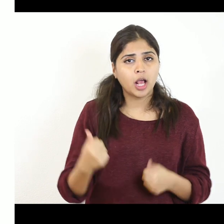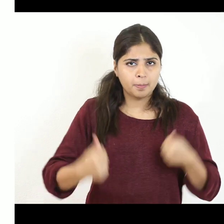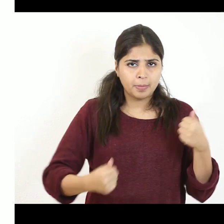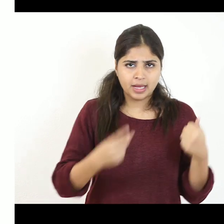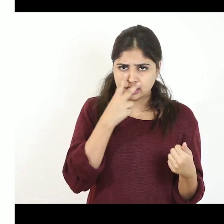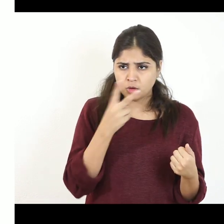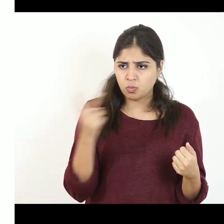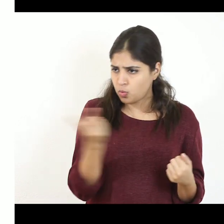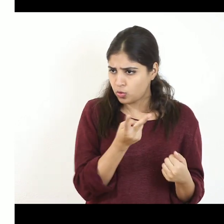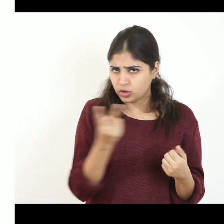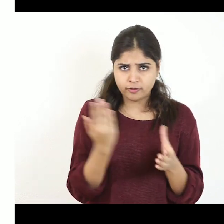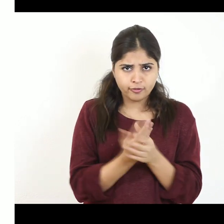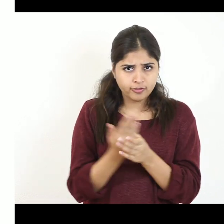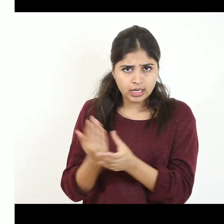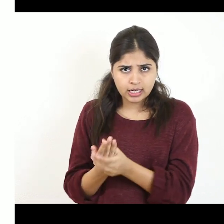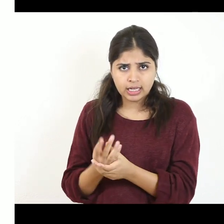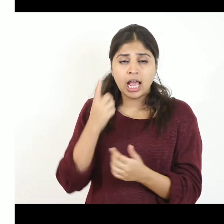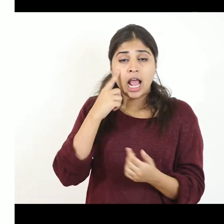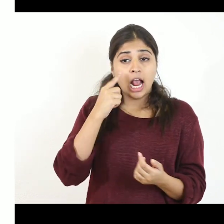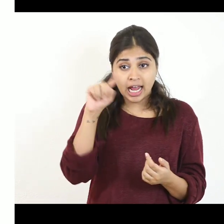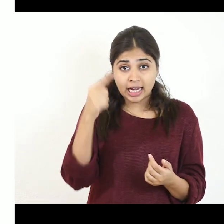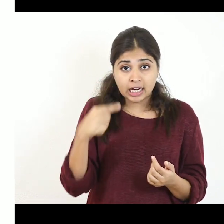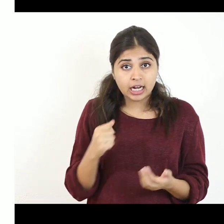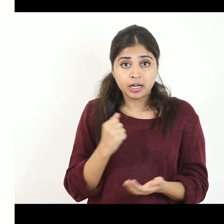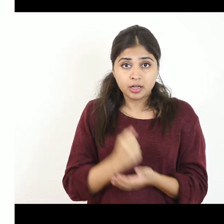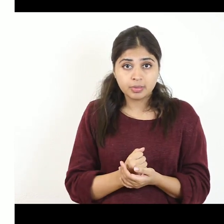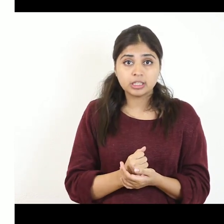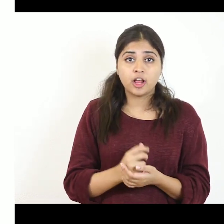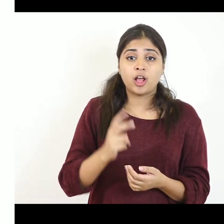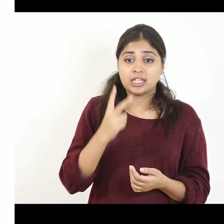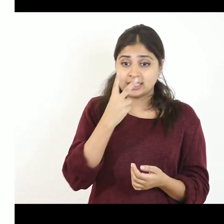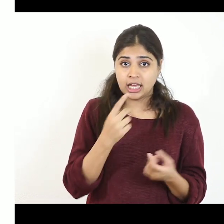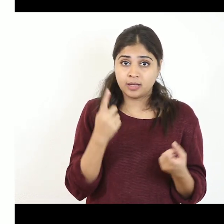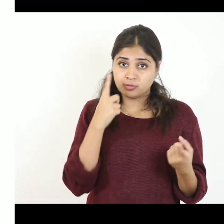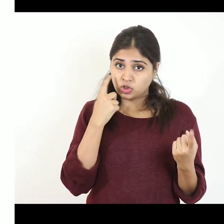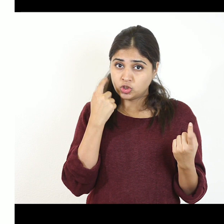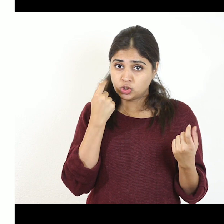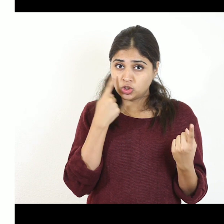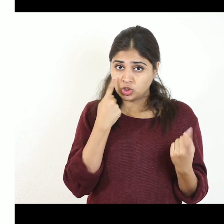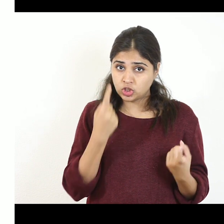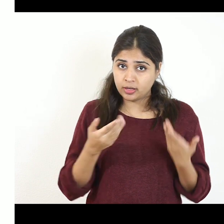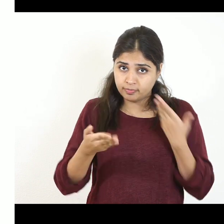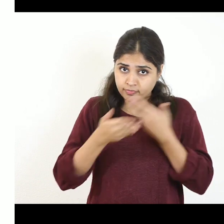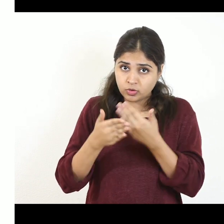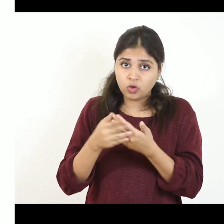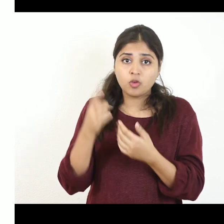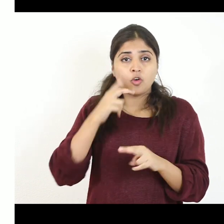in verified data, which will be used for further process cycle.